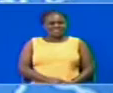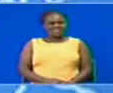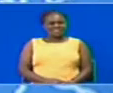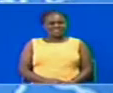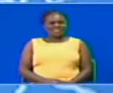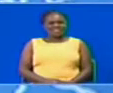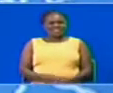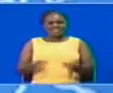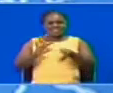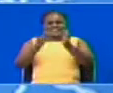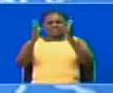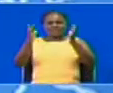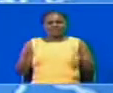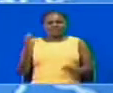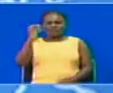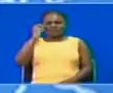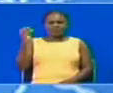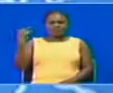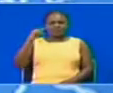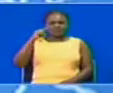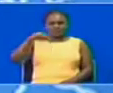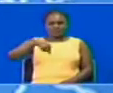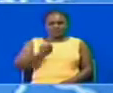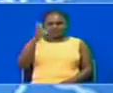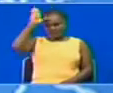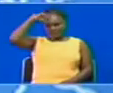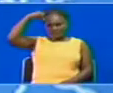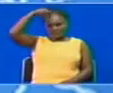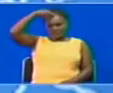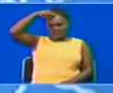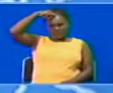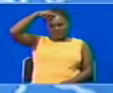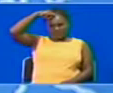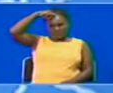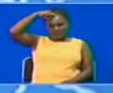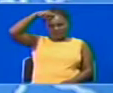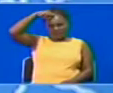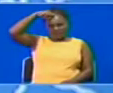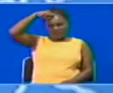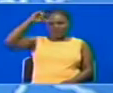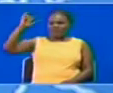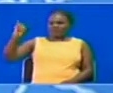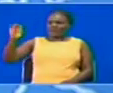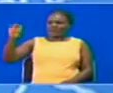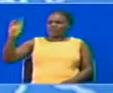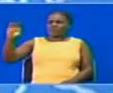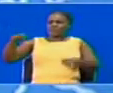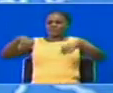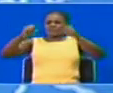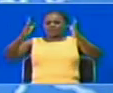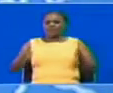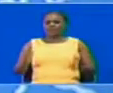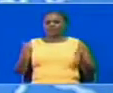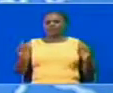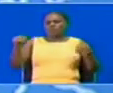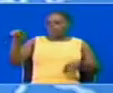Good afternoon. Our sign language interpreter is Meresha Owiti, and I am Akisa Wandera. IEBC Chairperson Wafula